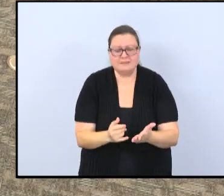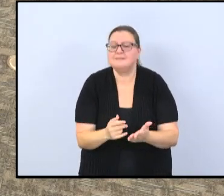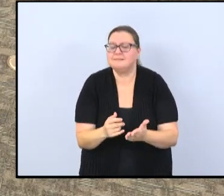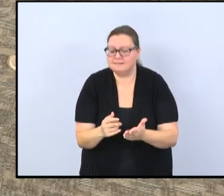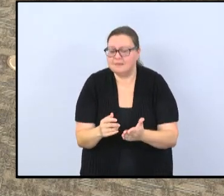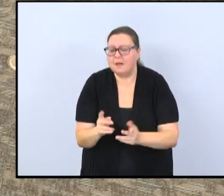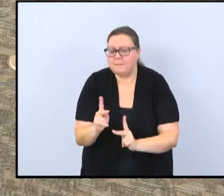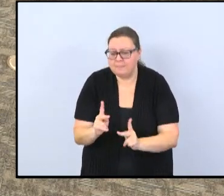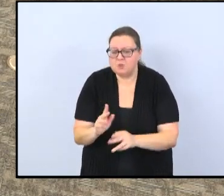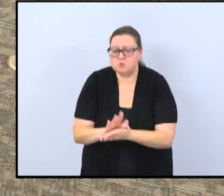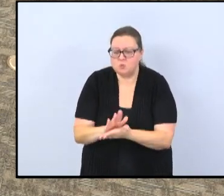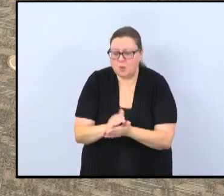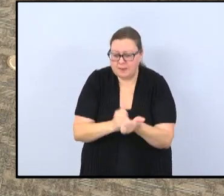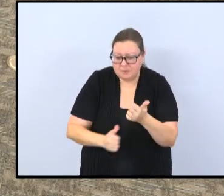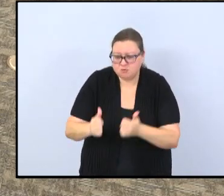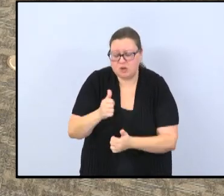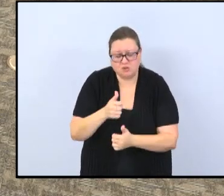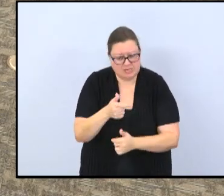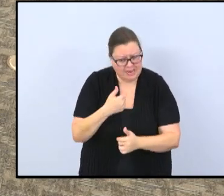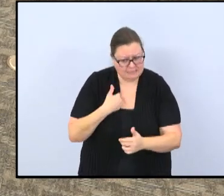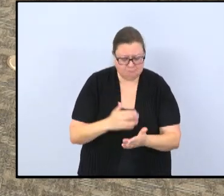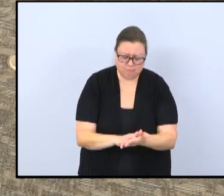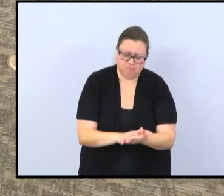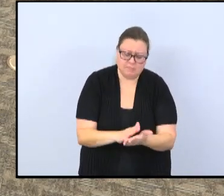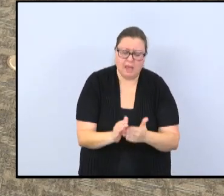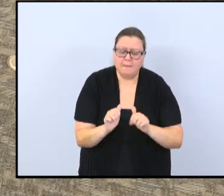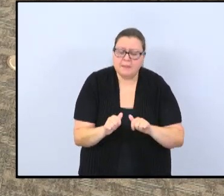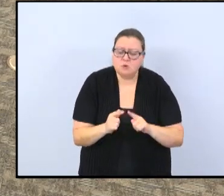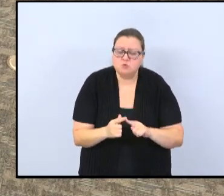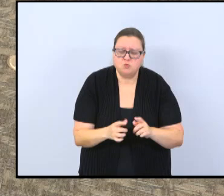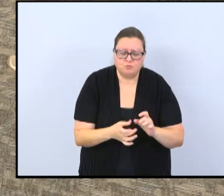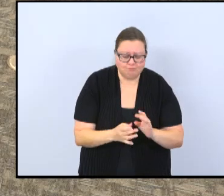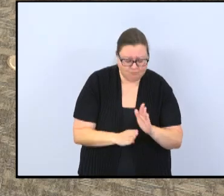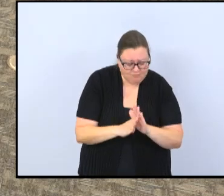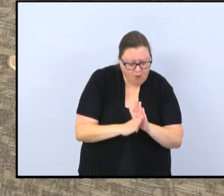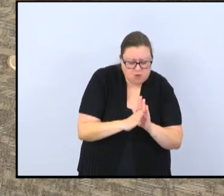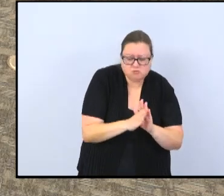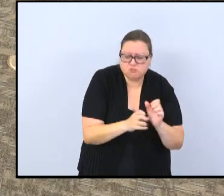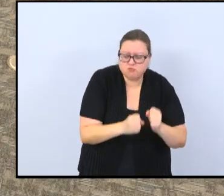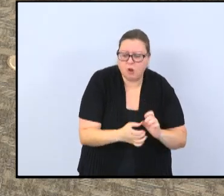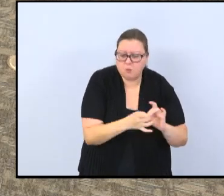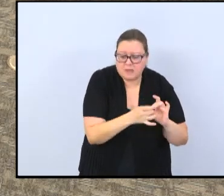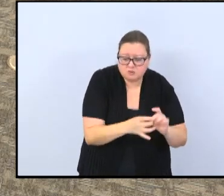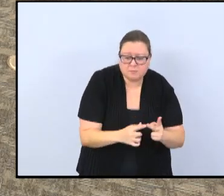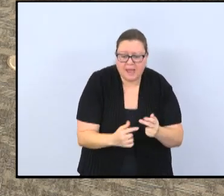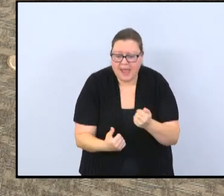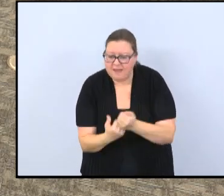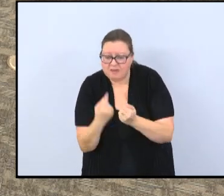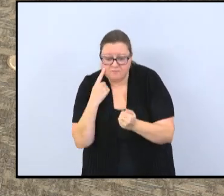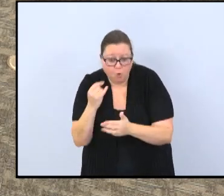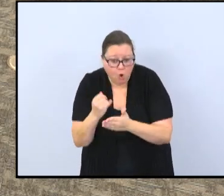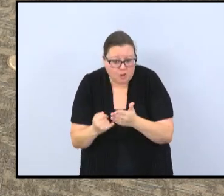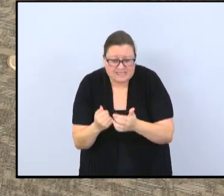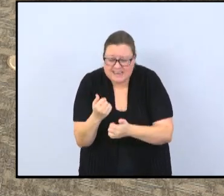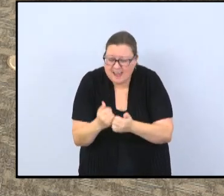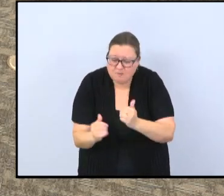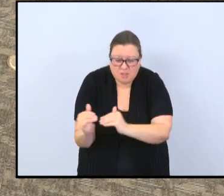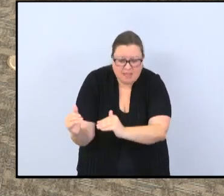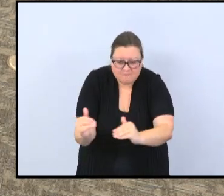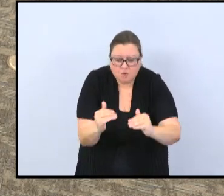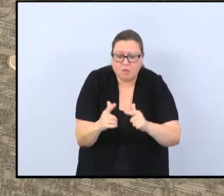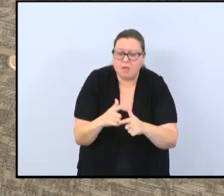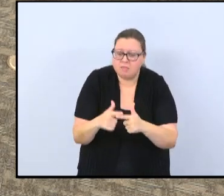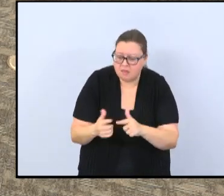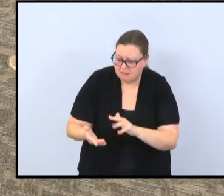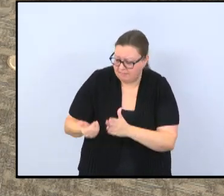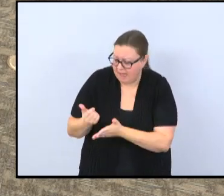for his ability to foster strong relationships, advocate for arts education at every level, and ensure the financial and operational health